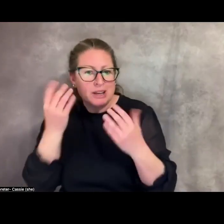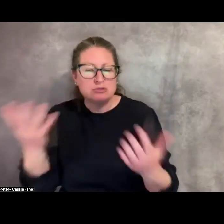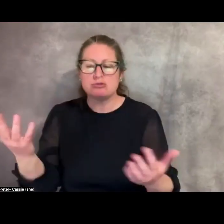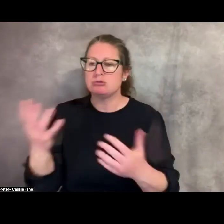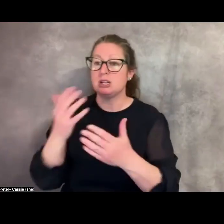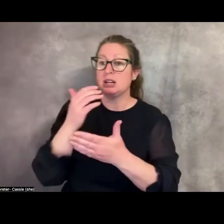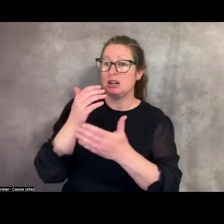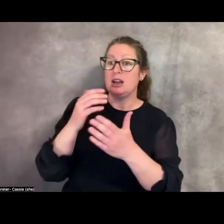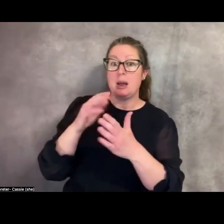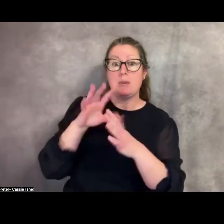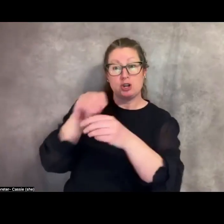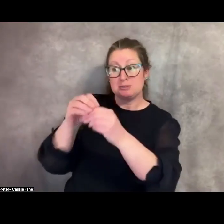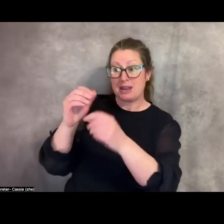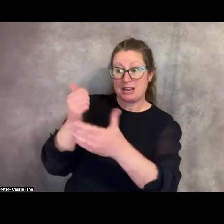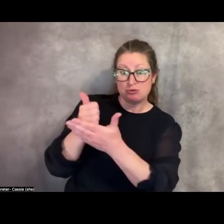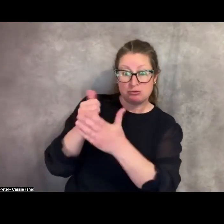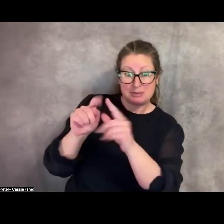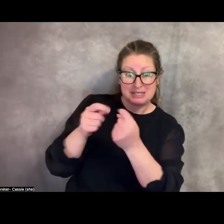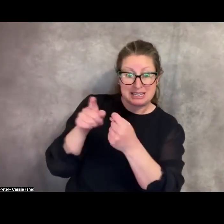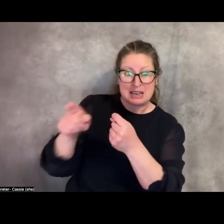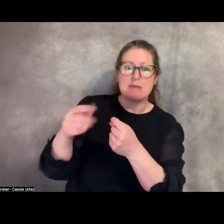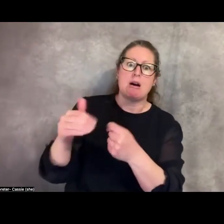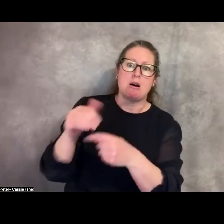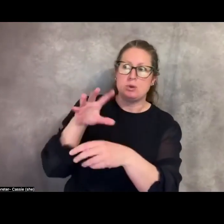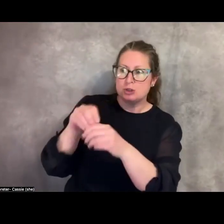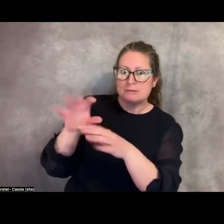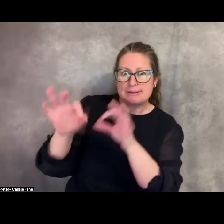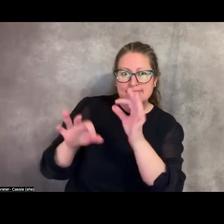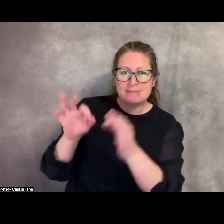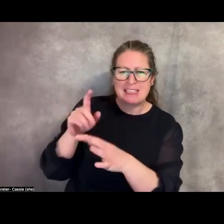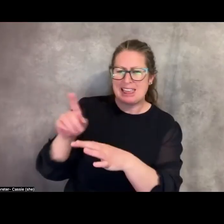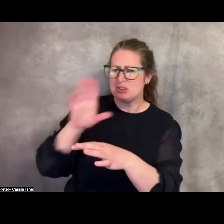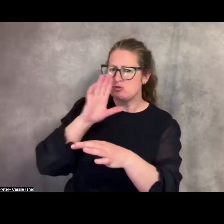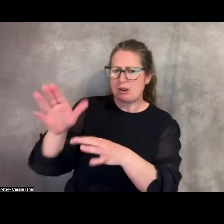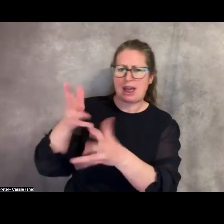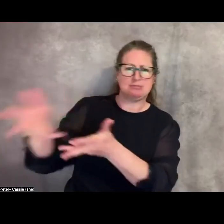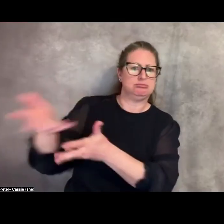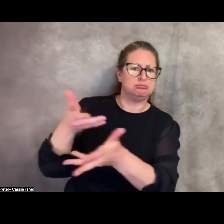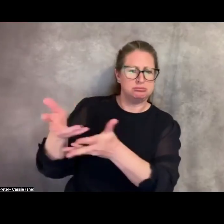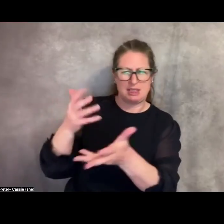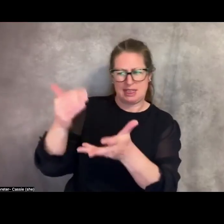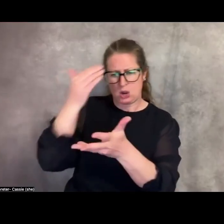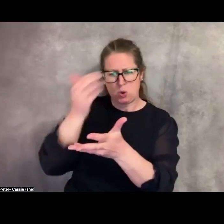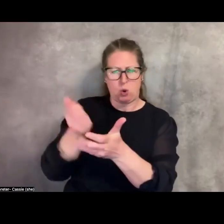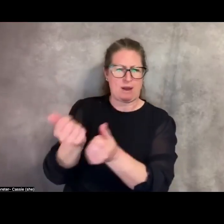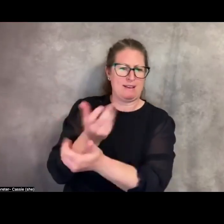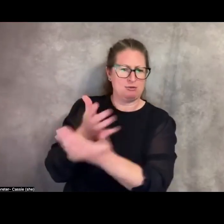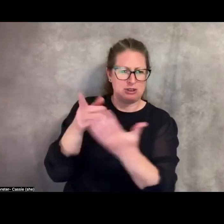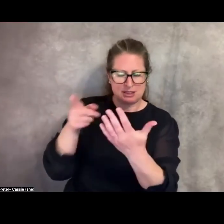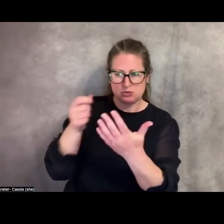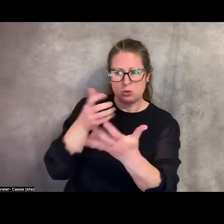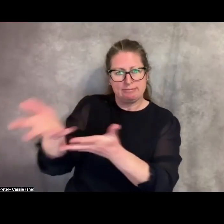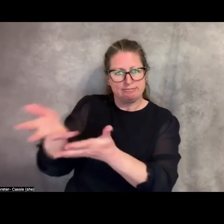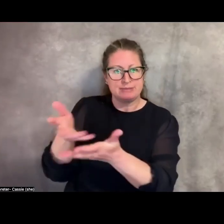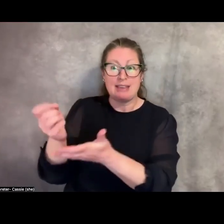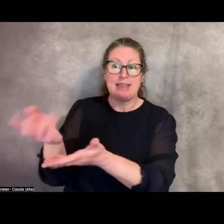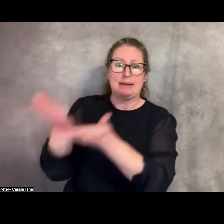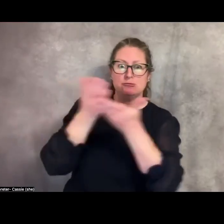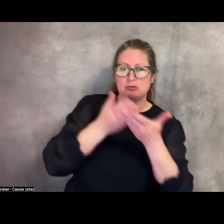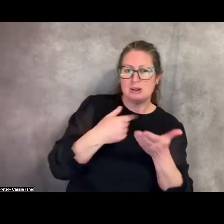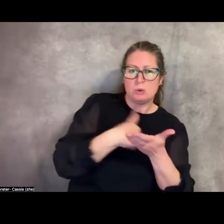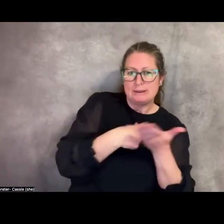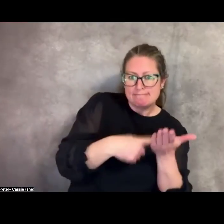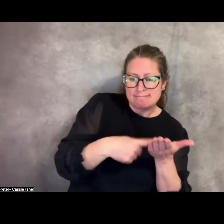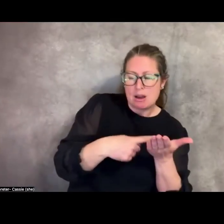Participating in the treatment team, they are direct line. They're right there. They know everything. So they bring it to us, and now we